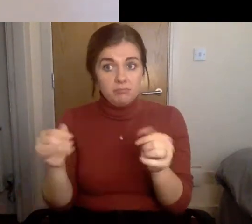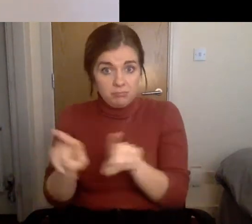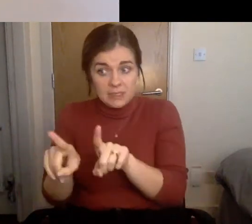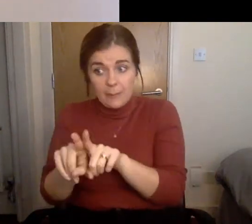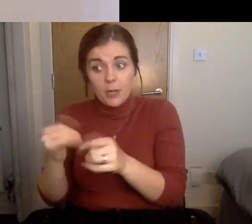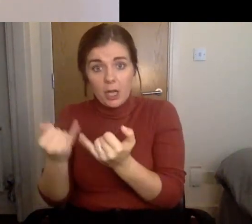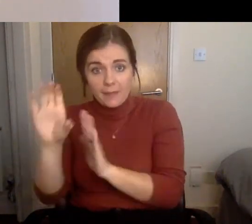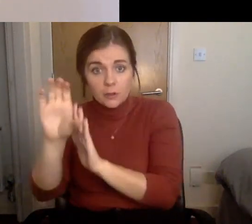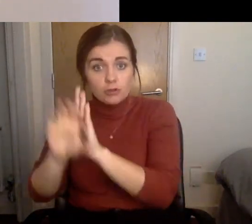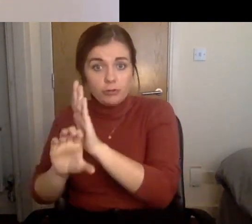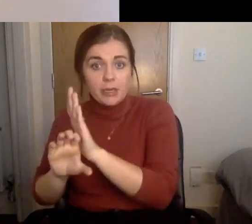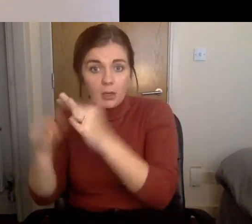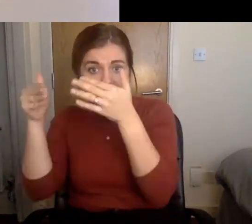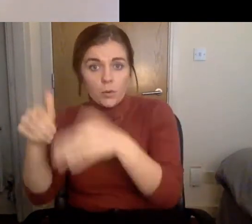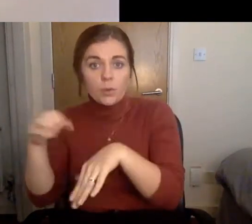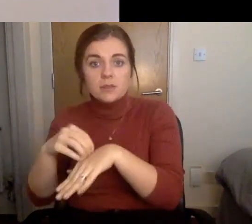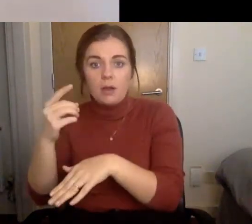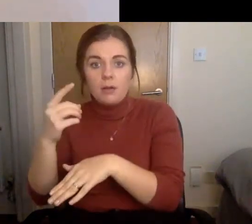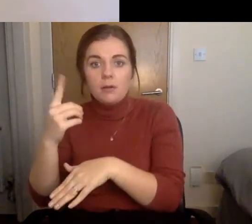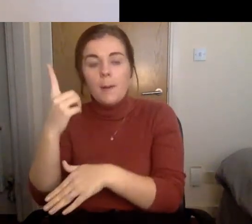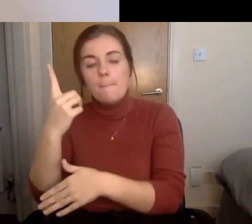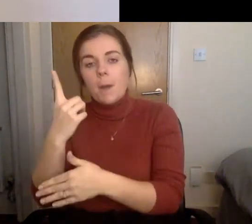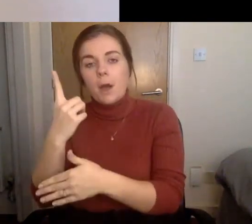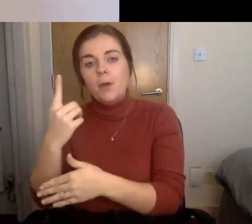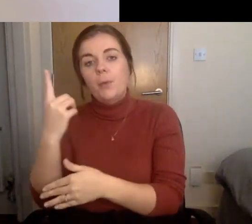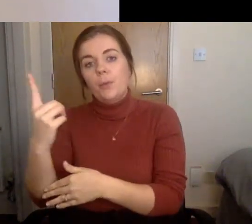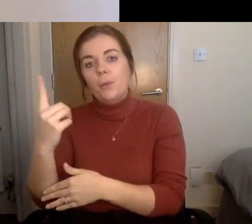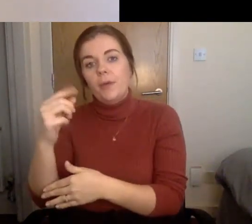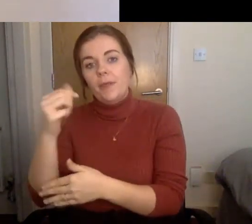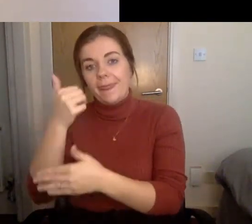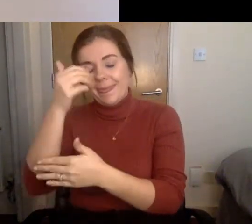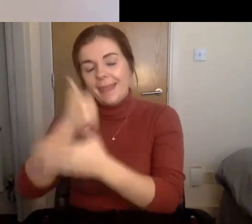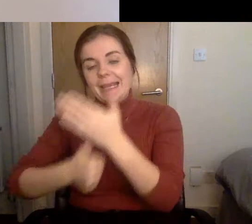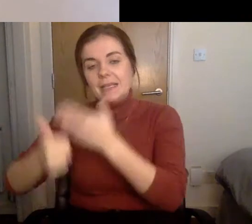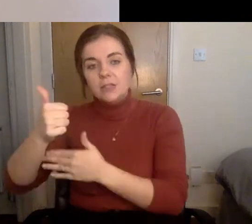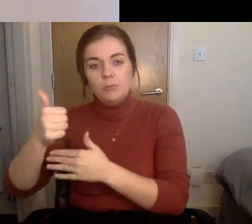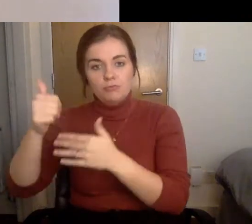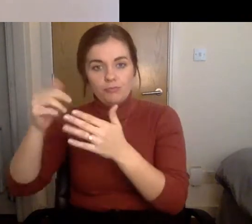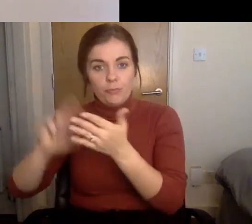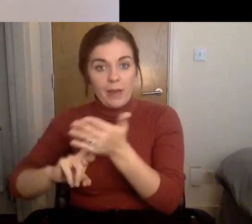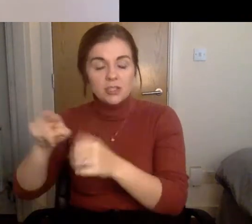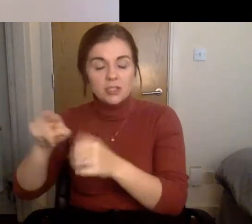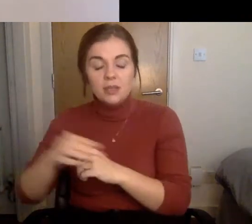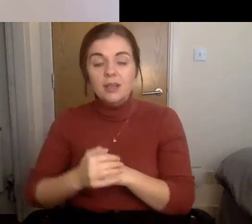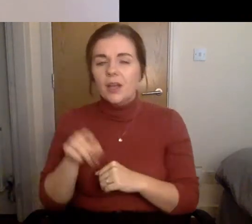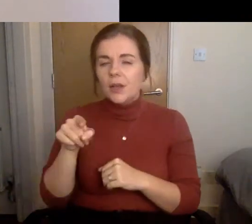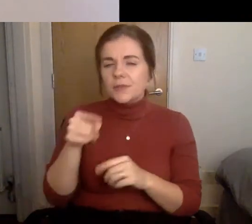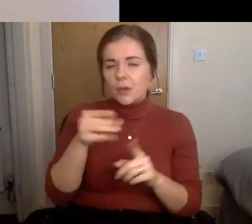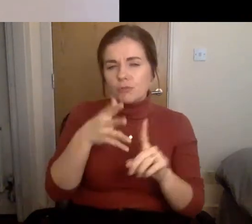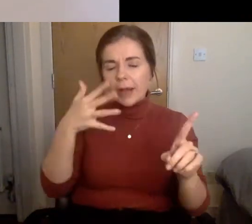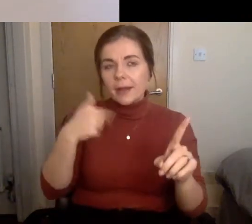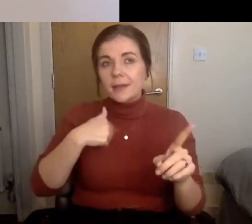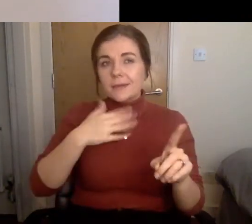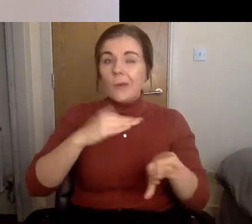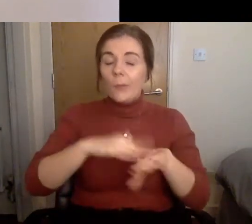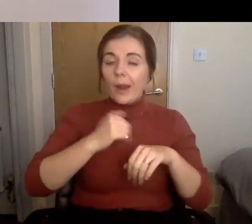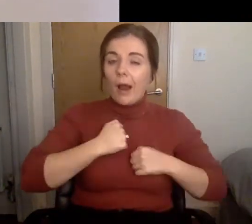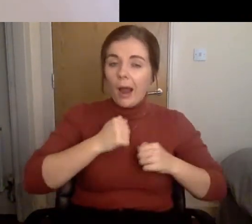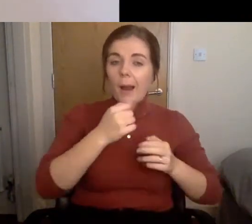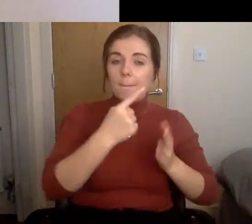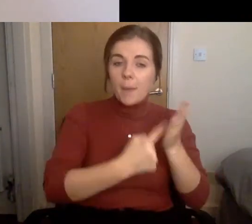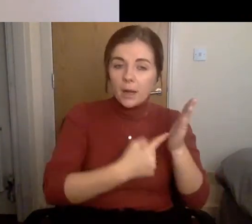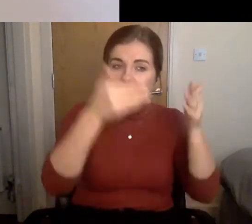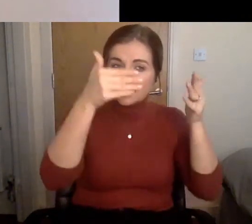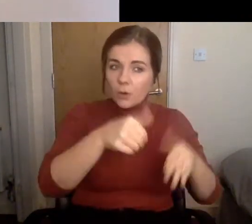So I think even in terms of, so you can go so far and kind of recognizing, and that's really where our policies would focus on, kind of